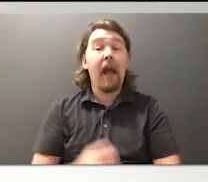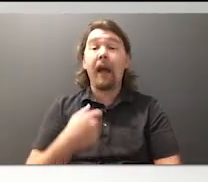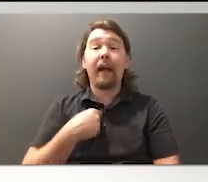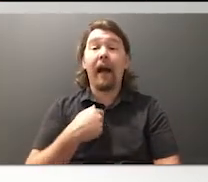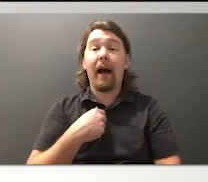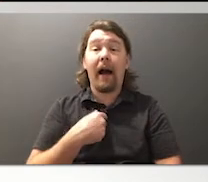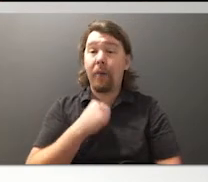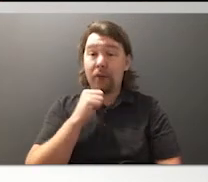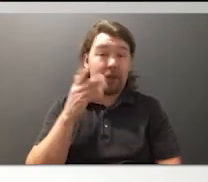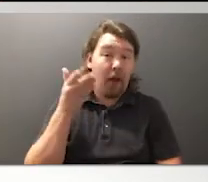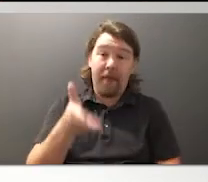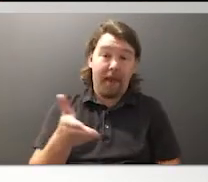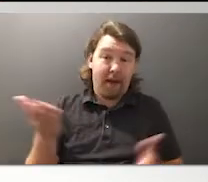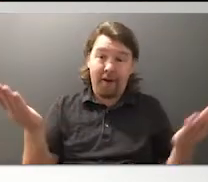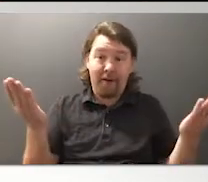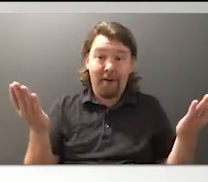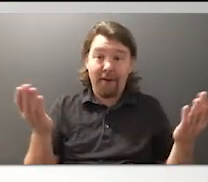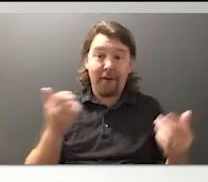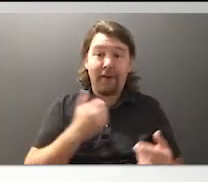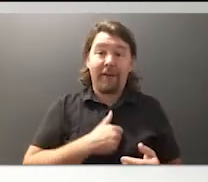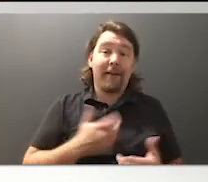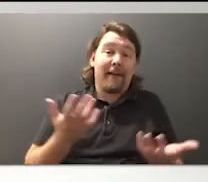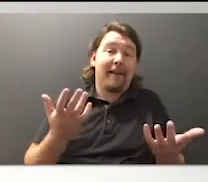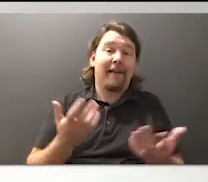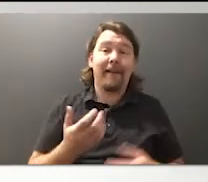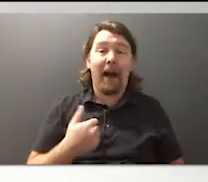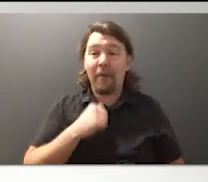I wasn't there. I wasn't there. So